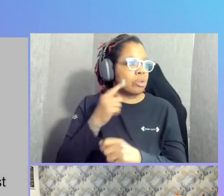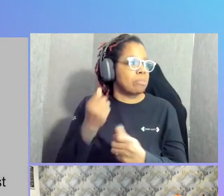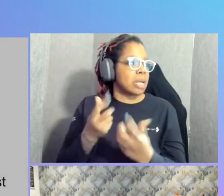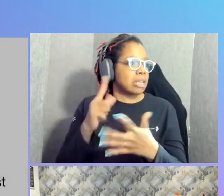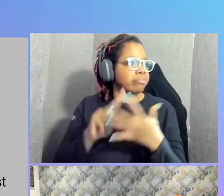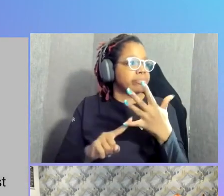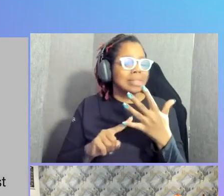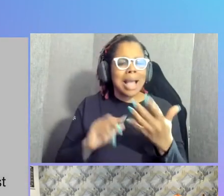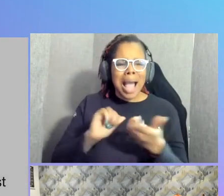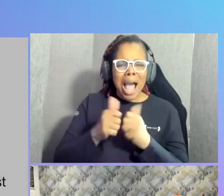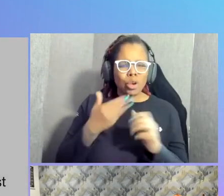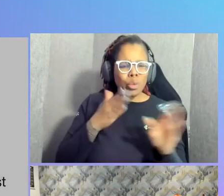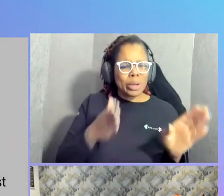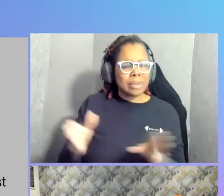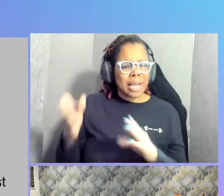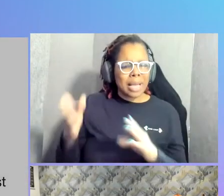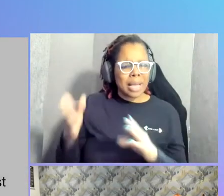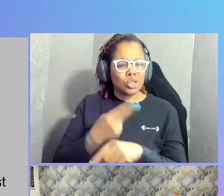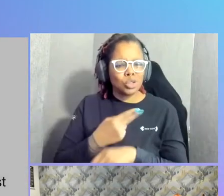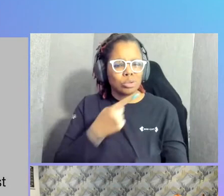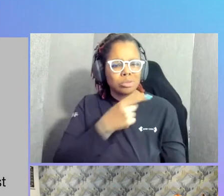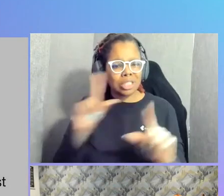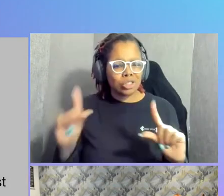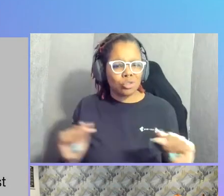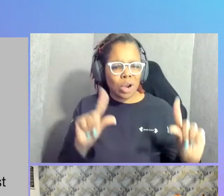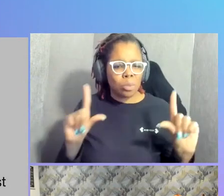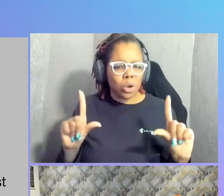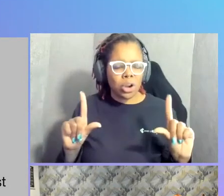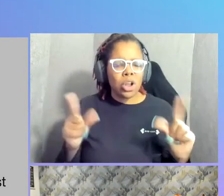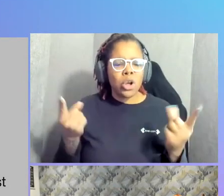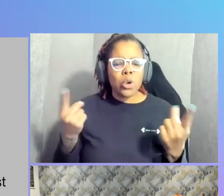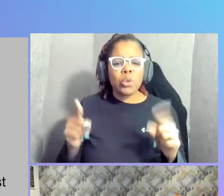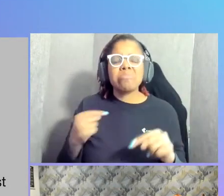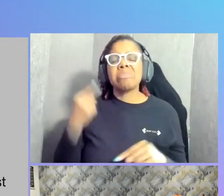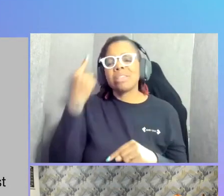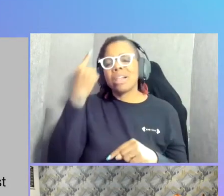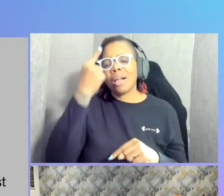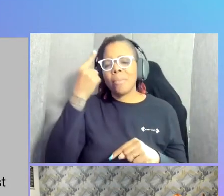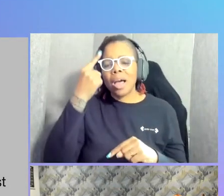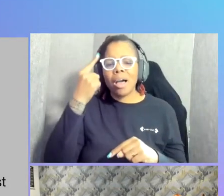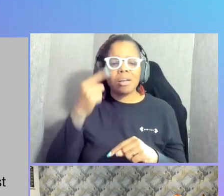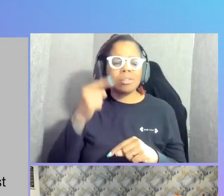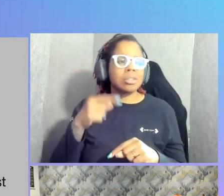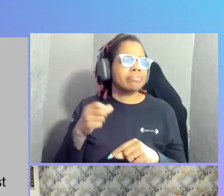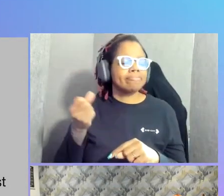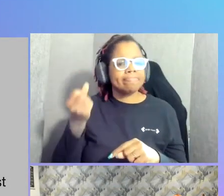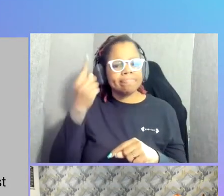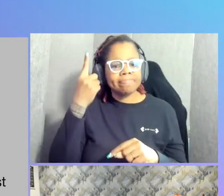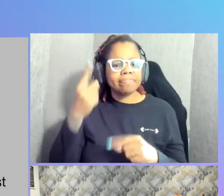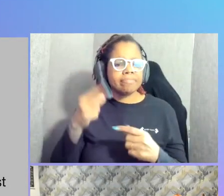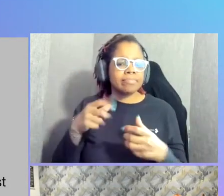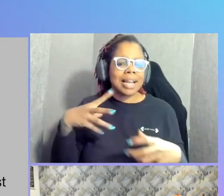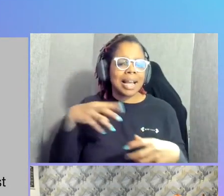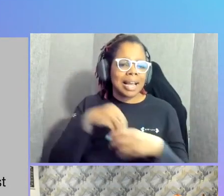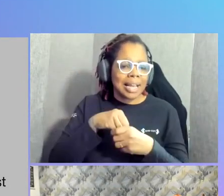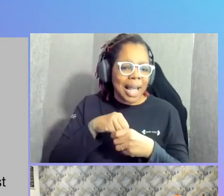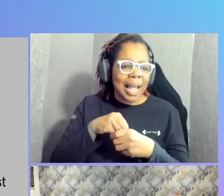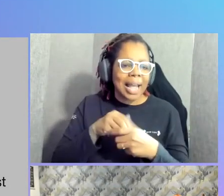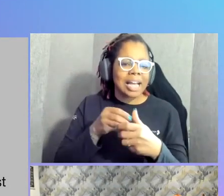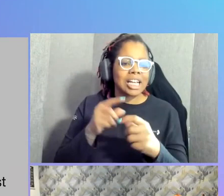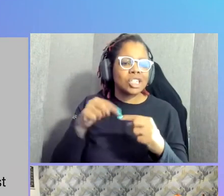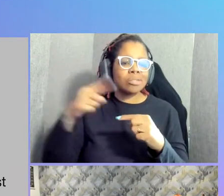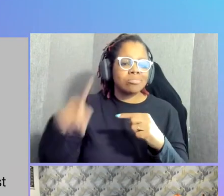And how do we plan to use this framework when we think about understand, engage, iterate,